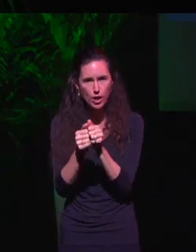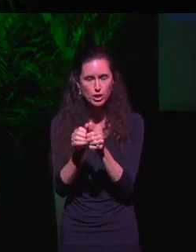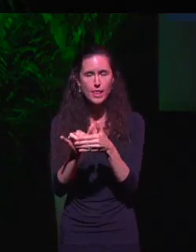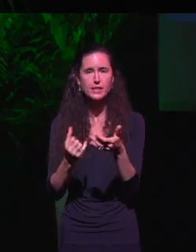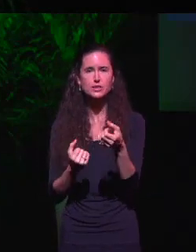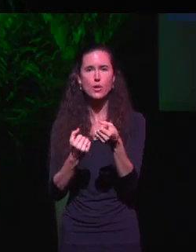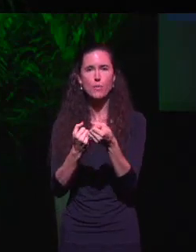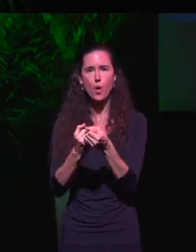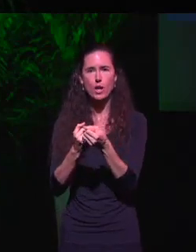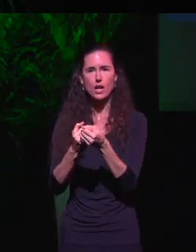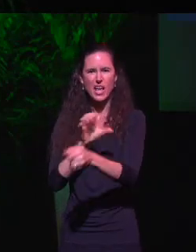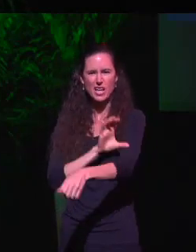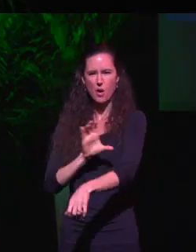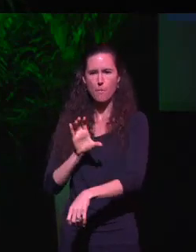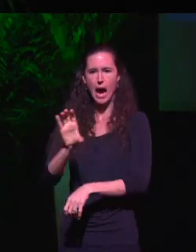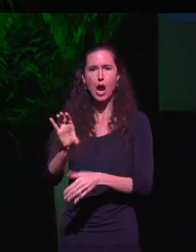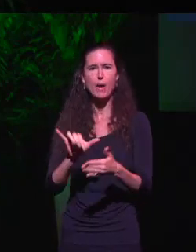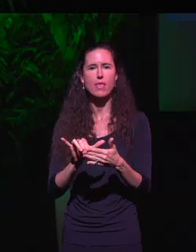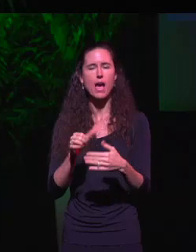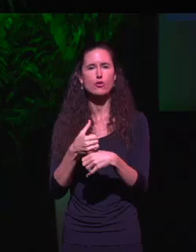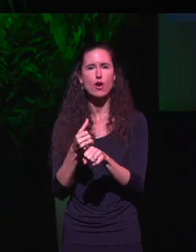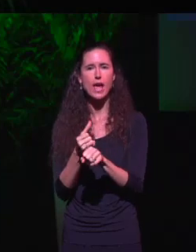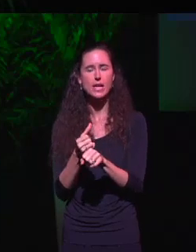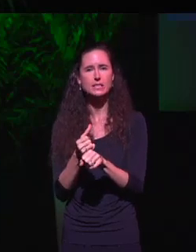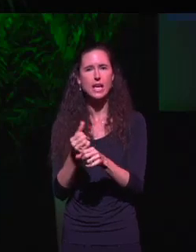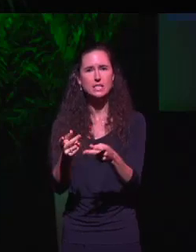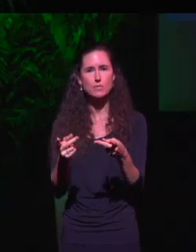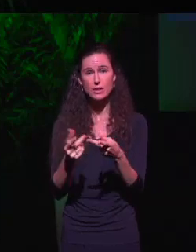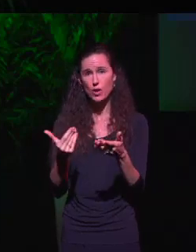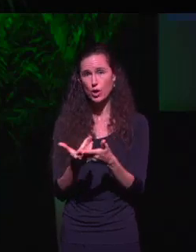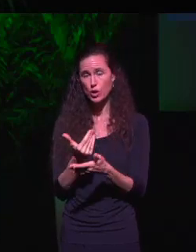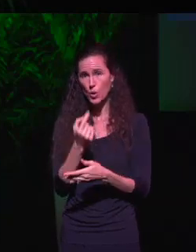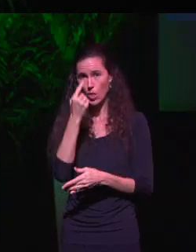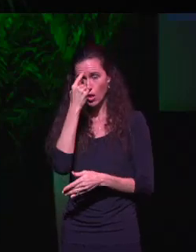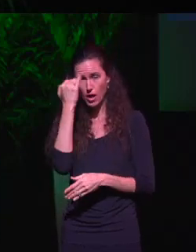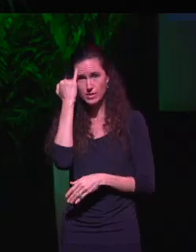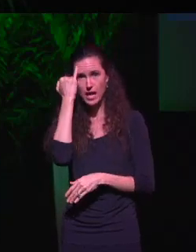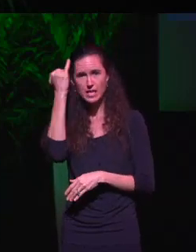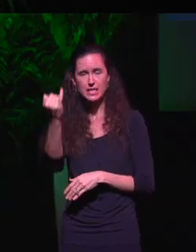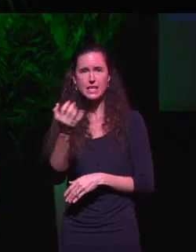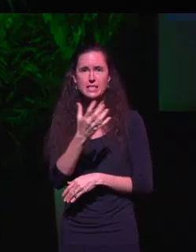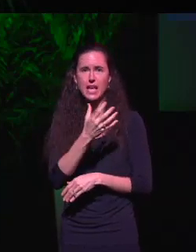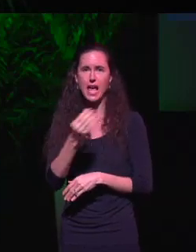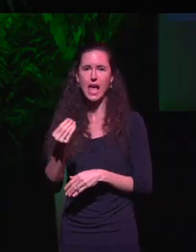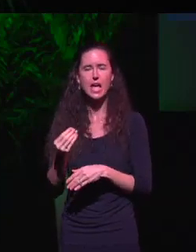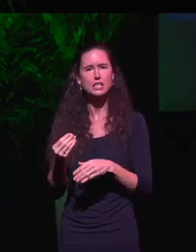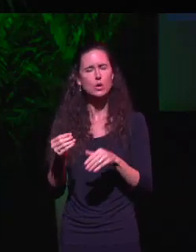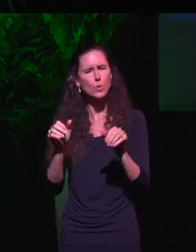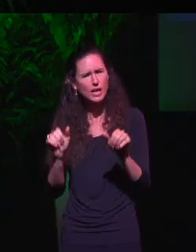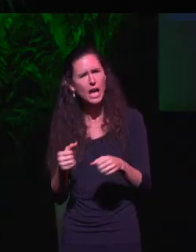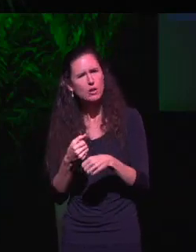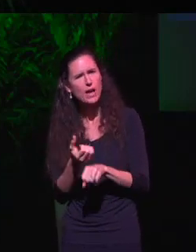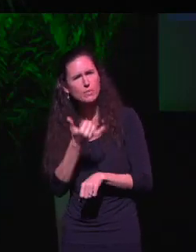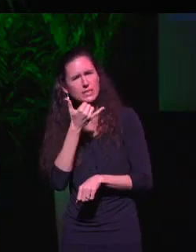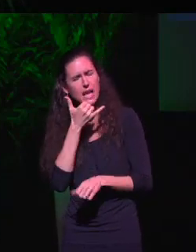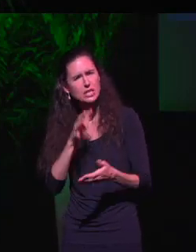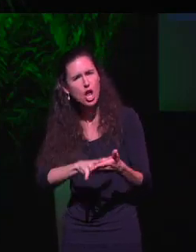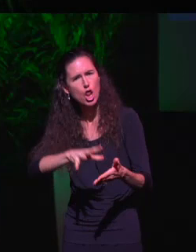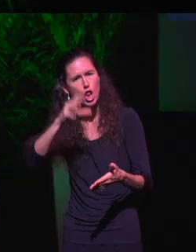and empowerment create a space for new thoughts and ideas and the resiliency for us to make some mistakes and learn from